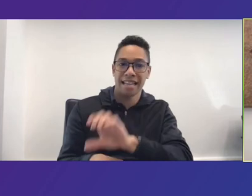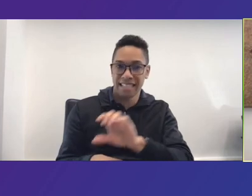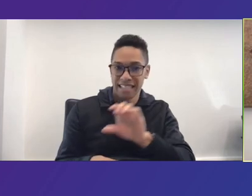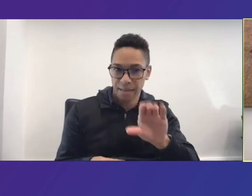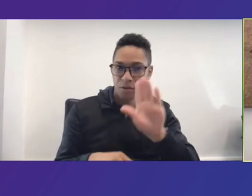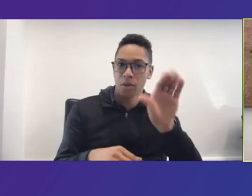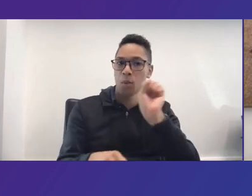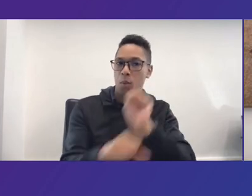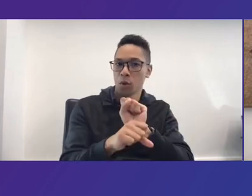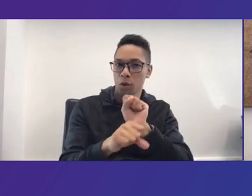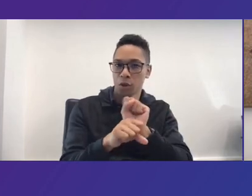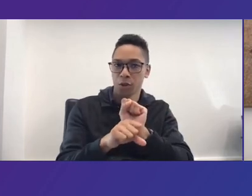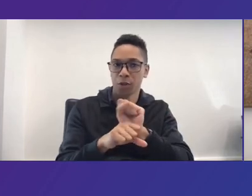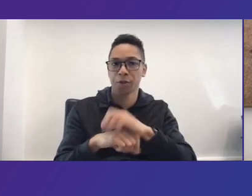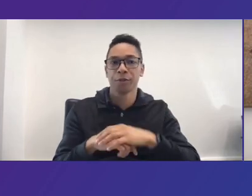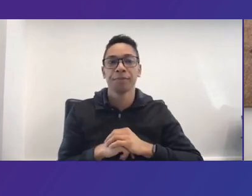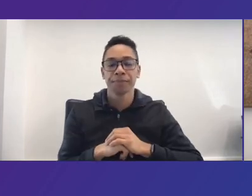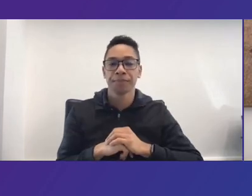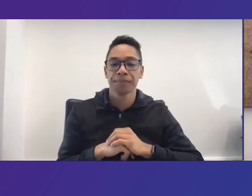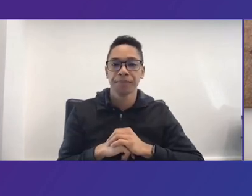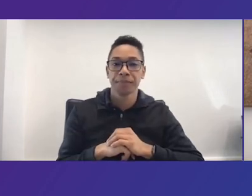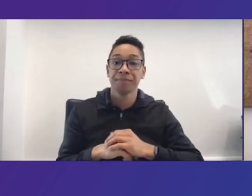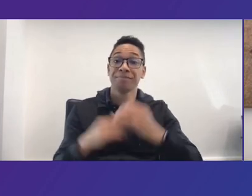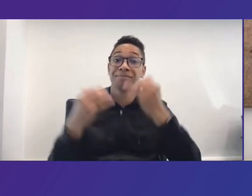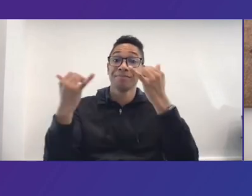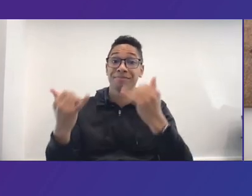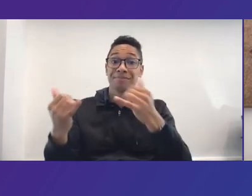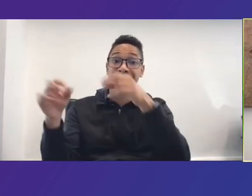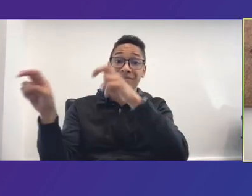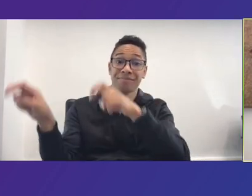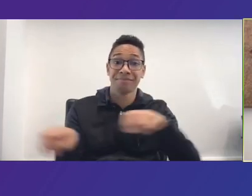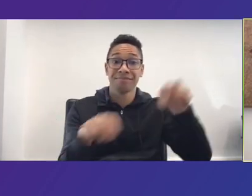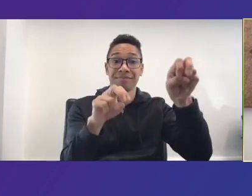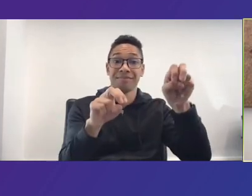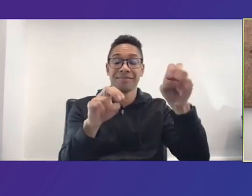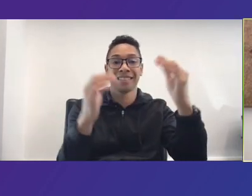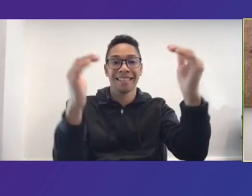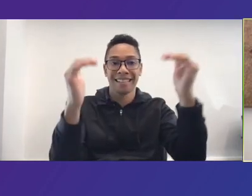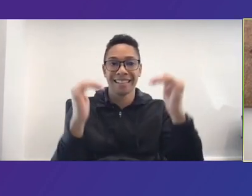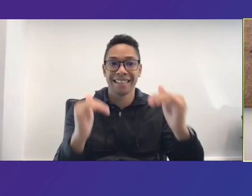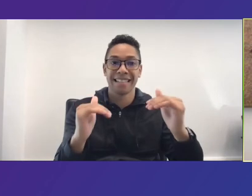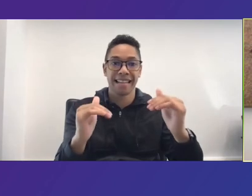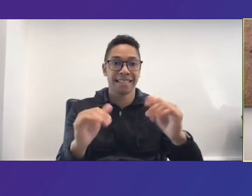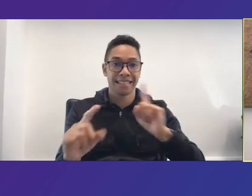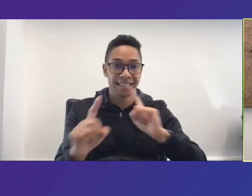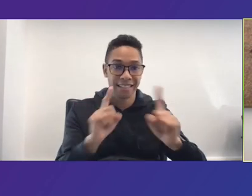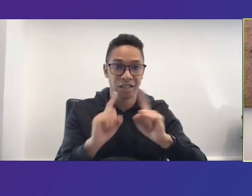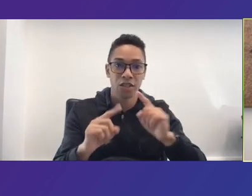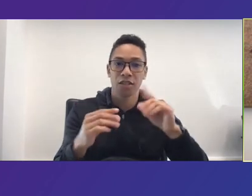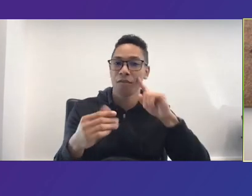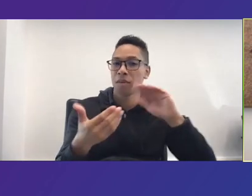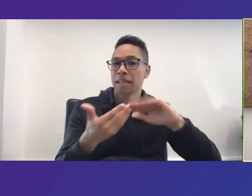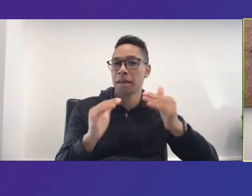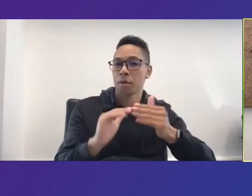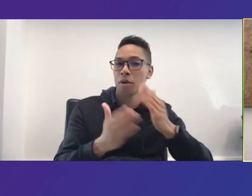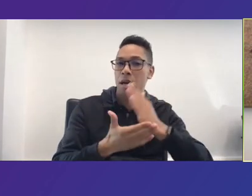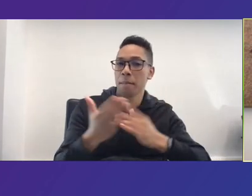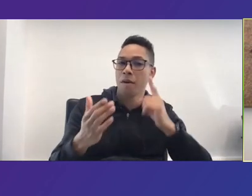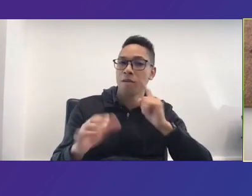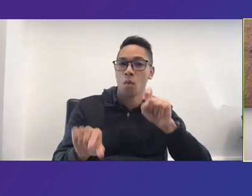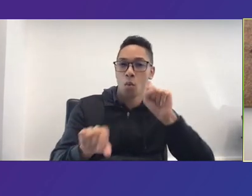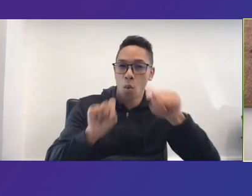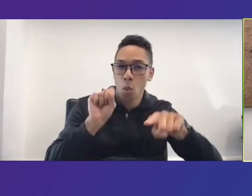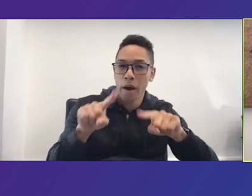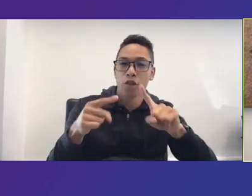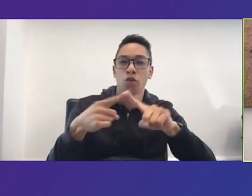support. So we are heading over to the session follow-up chat in the community section to take a few questions and